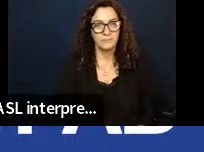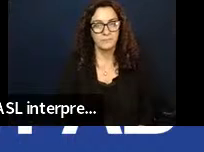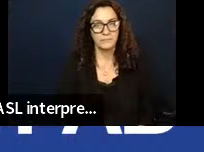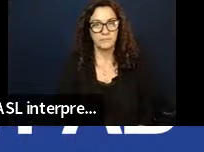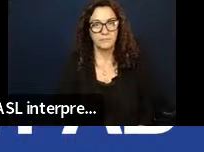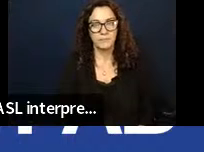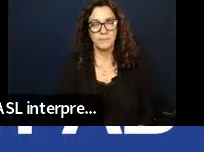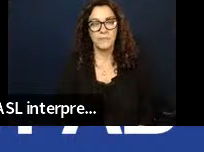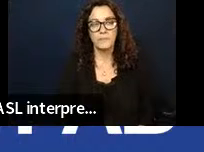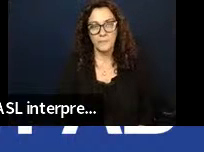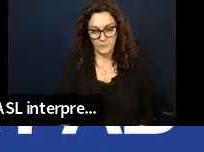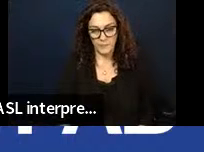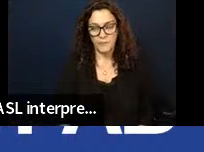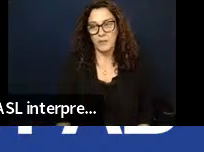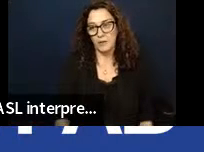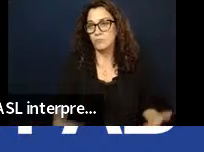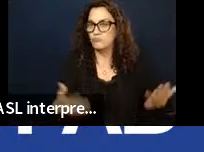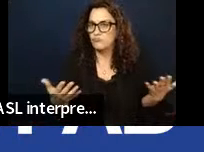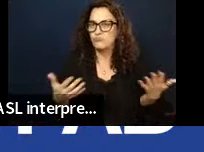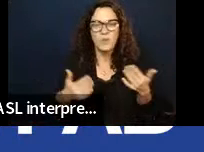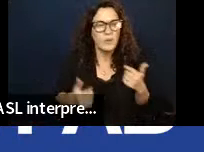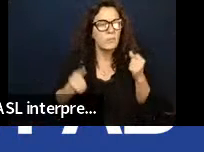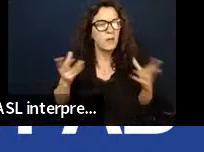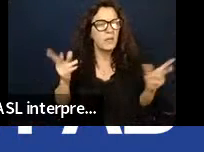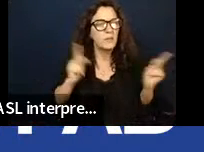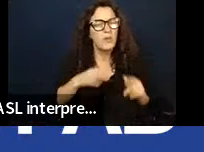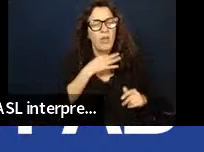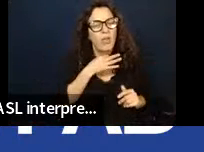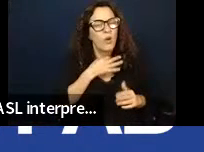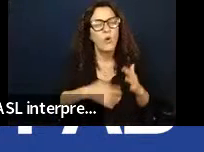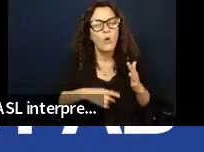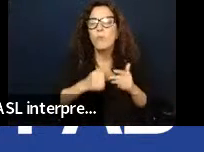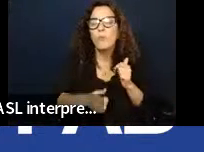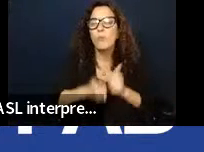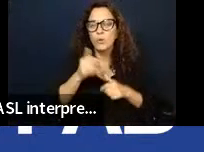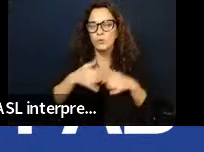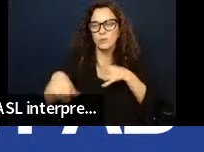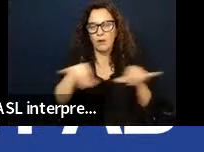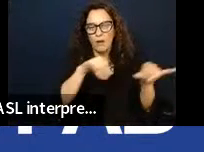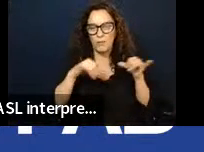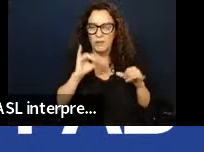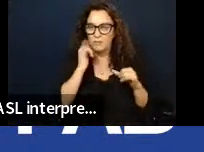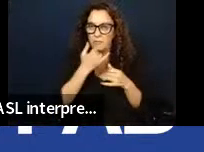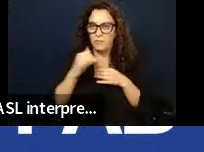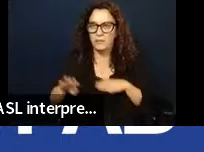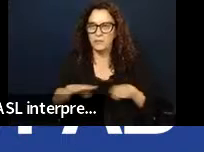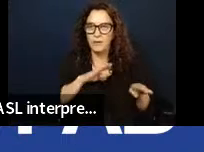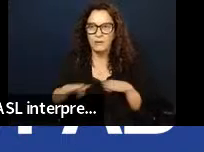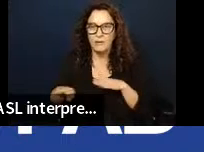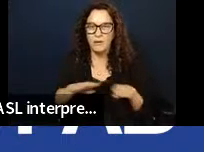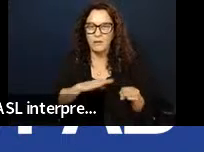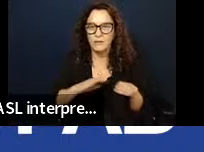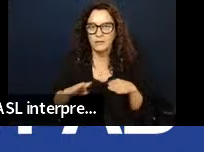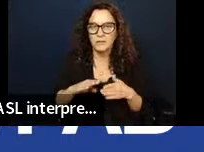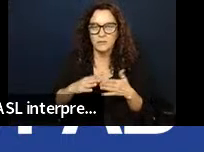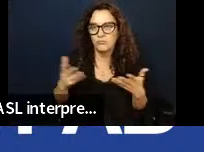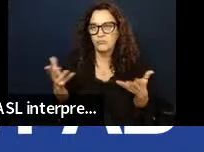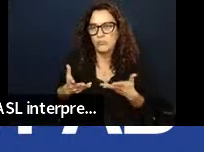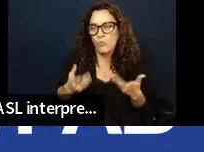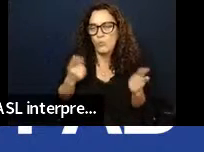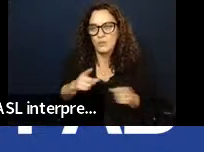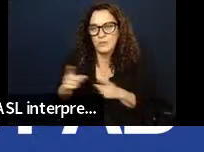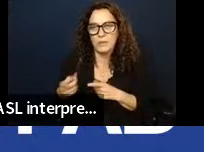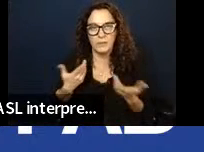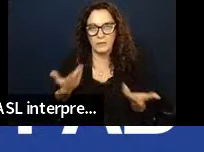So I think a very natural question to ask based on this is, what are the most common misconducts that we see happening here in